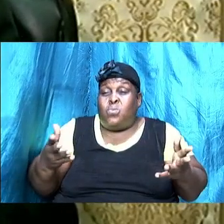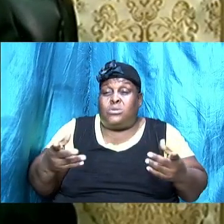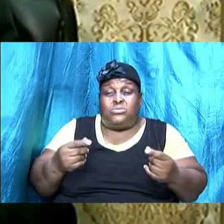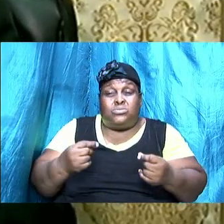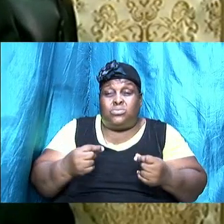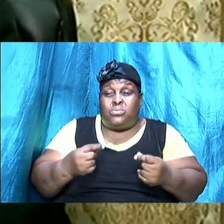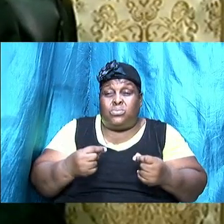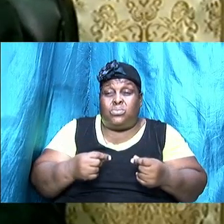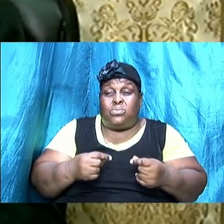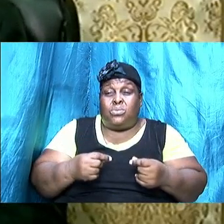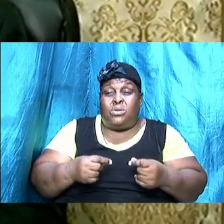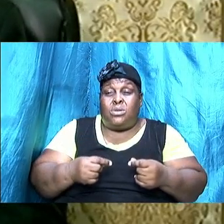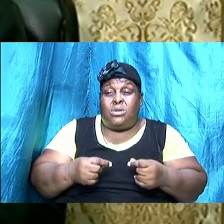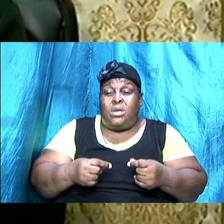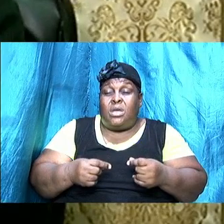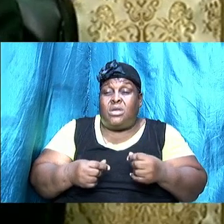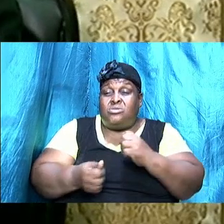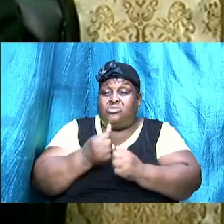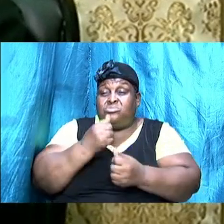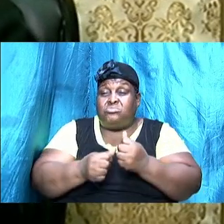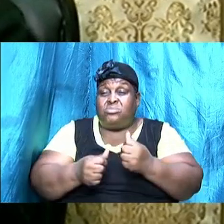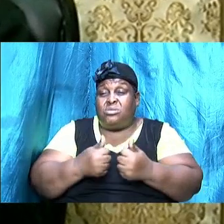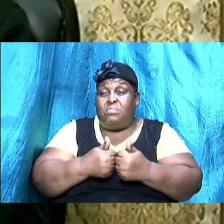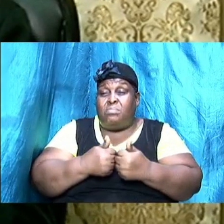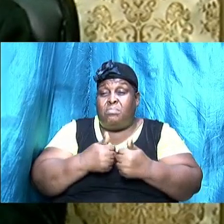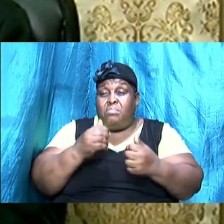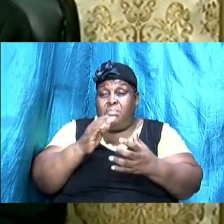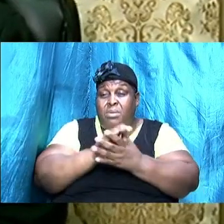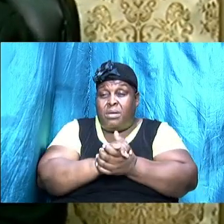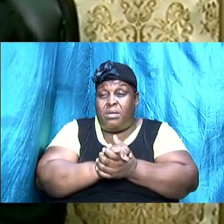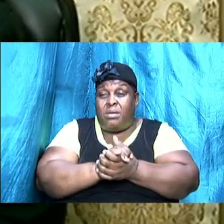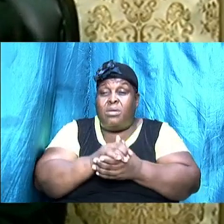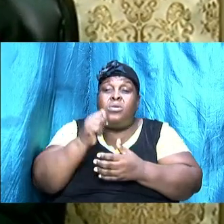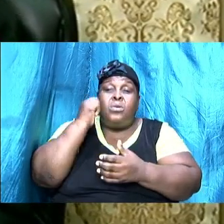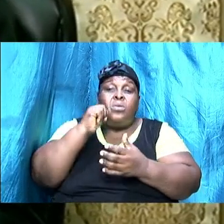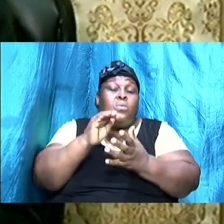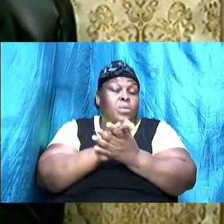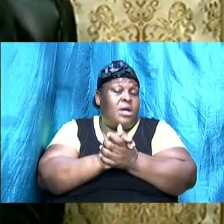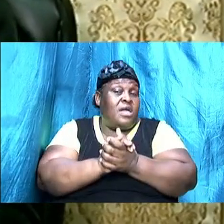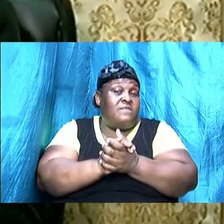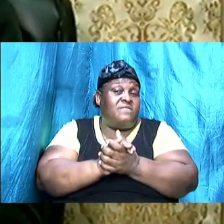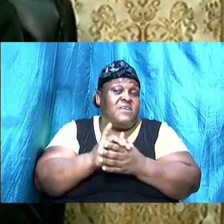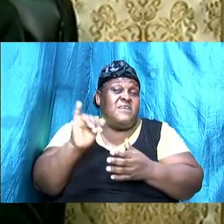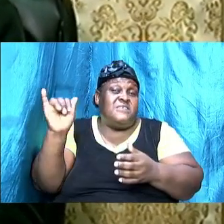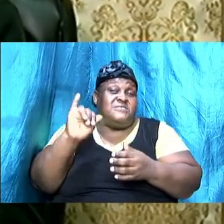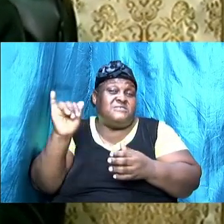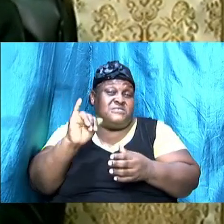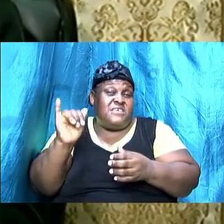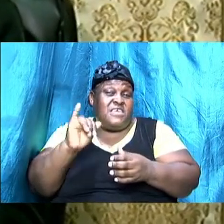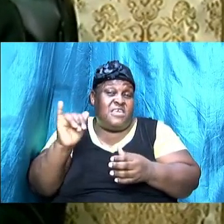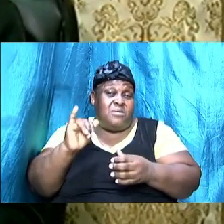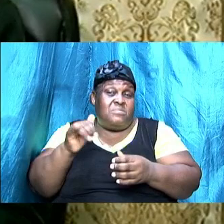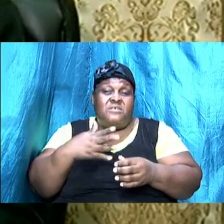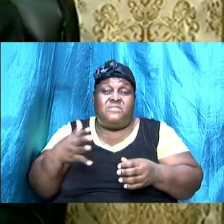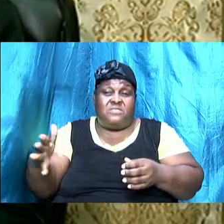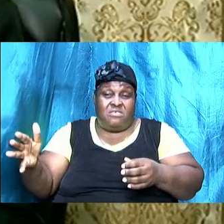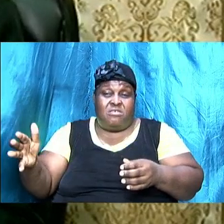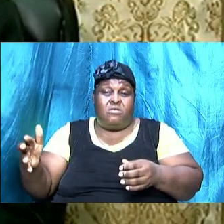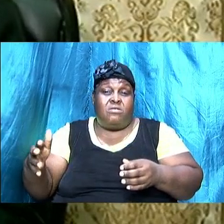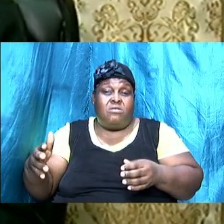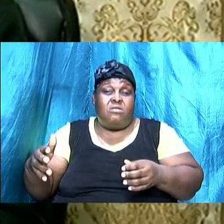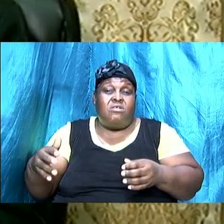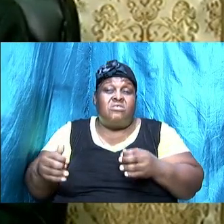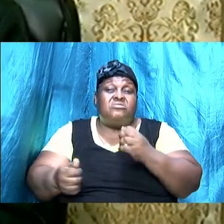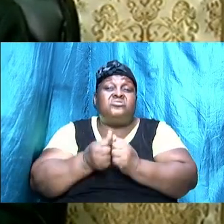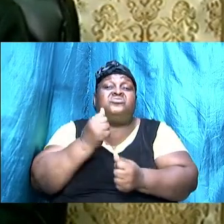up and wrecking the marriage, wives similarly play their role in messing up